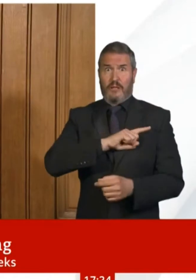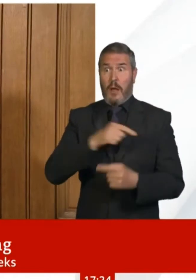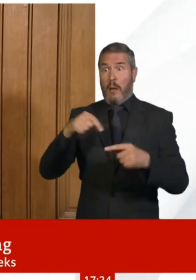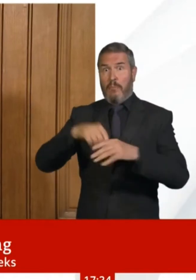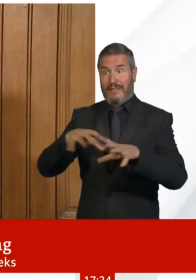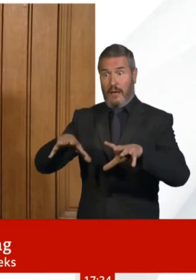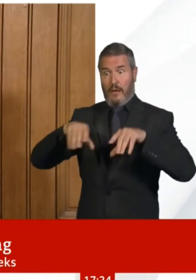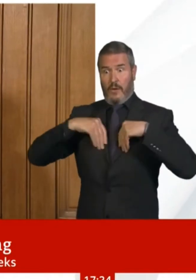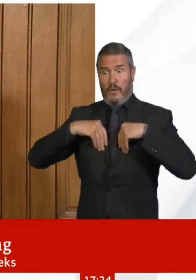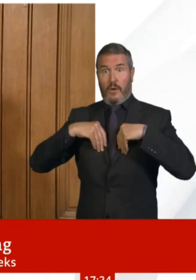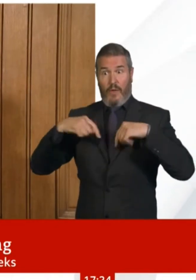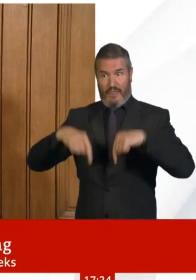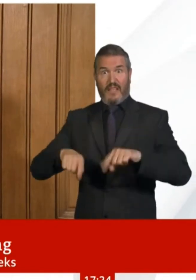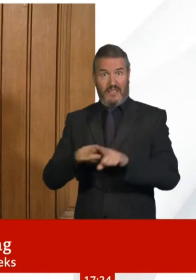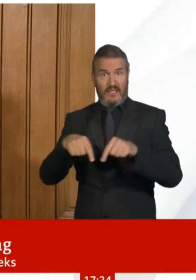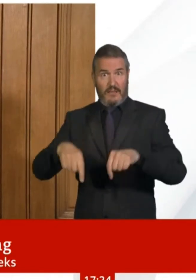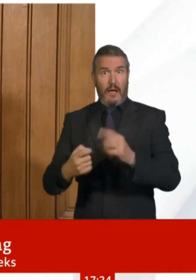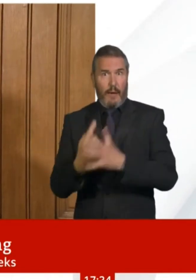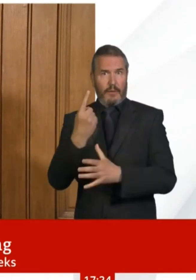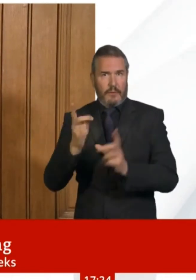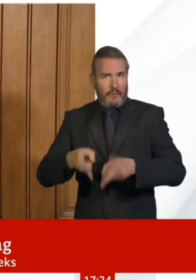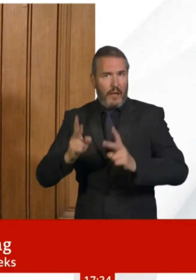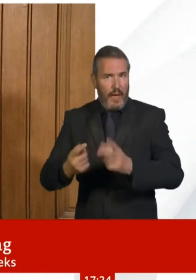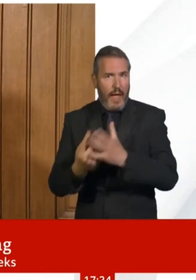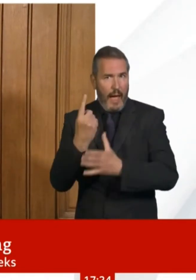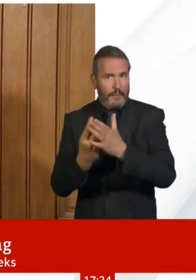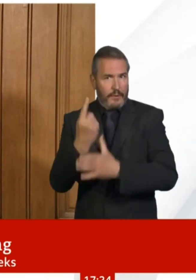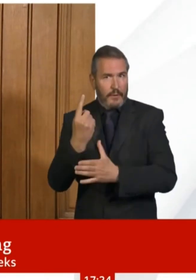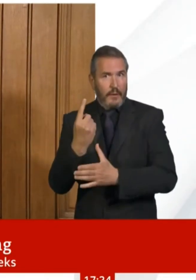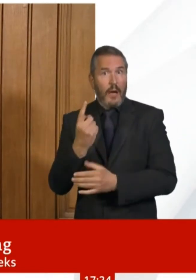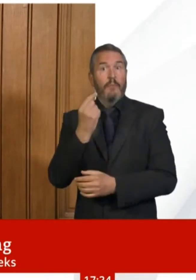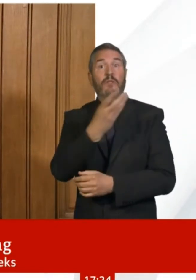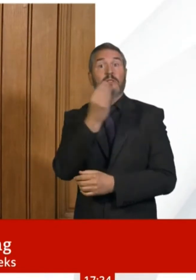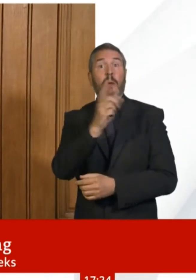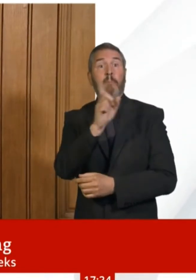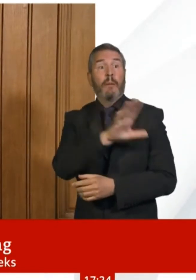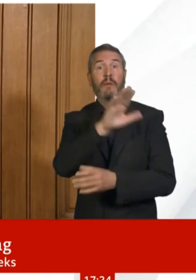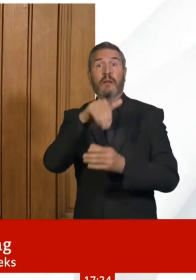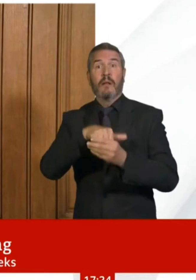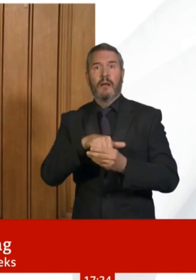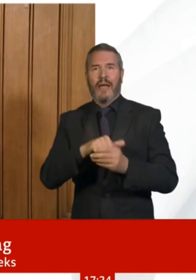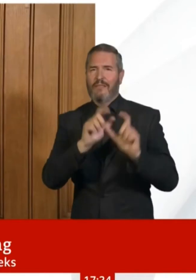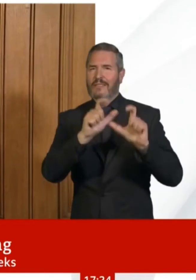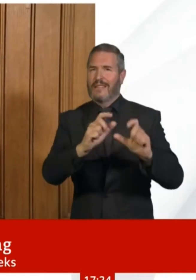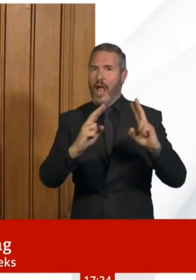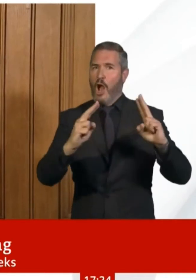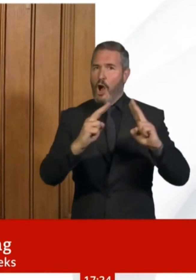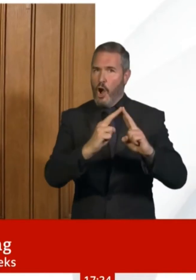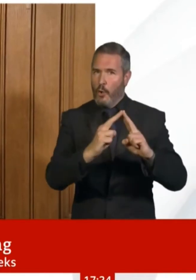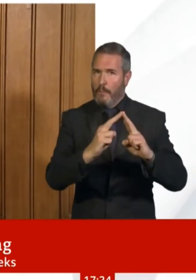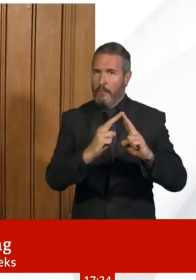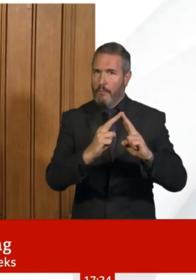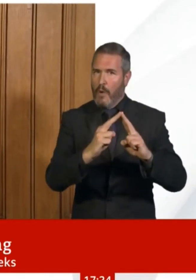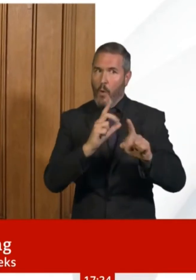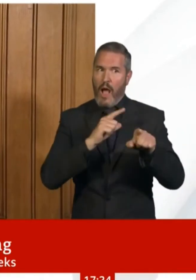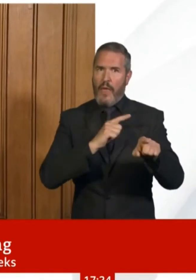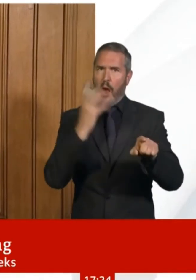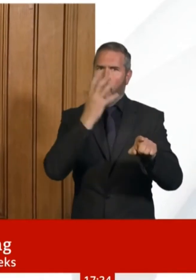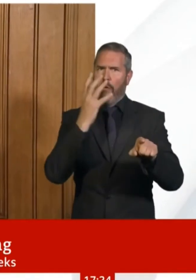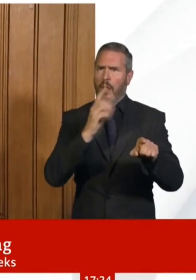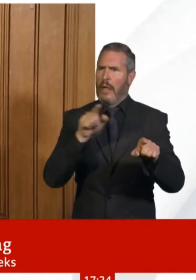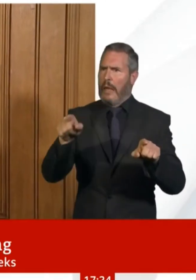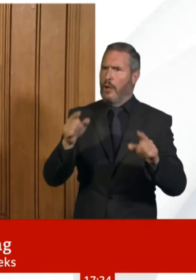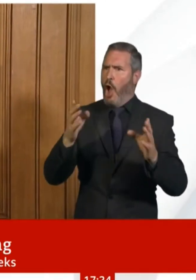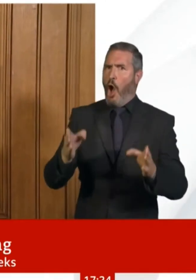of death, but they can also include people who died, for example, if they stayed at home because they were worried that going into